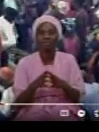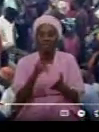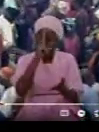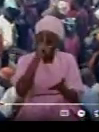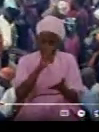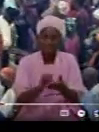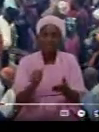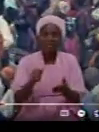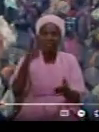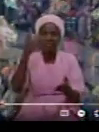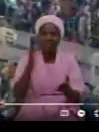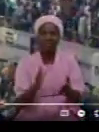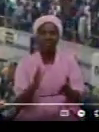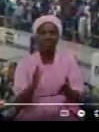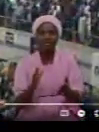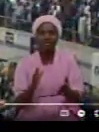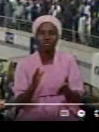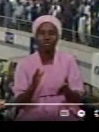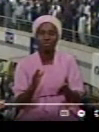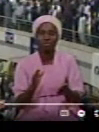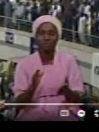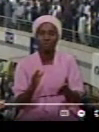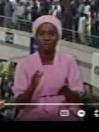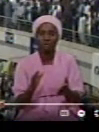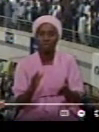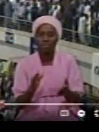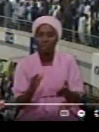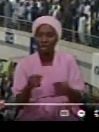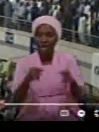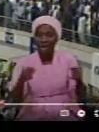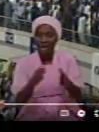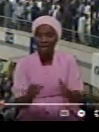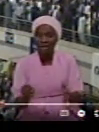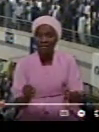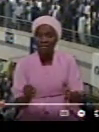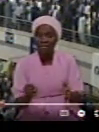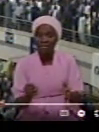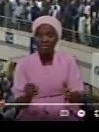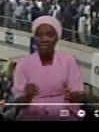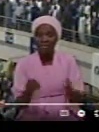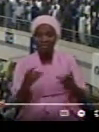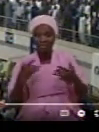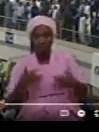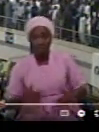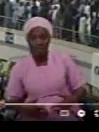Believe God, enemies, visible, invisible, will be defeated.